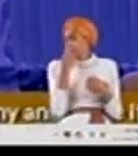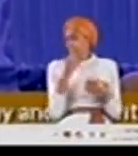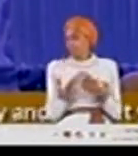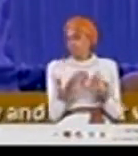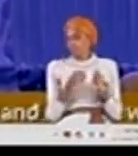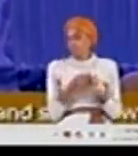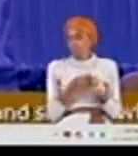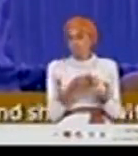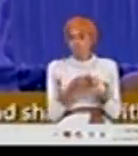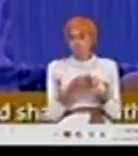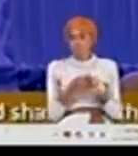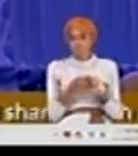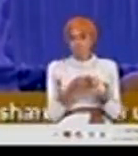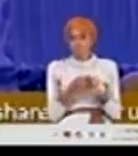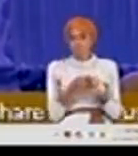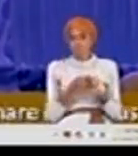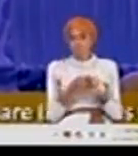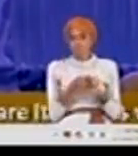light. And he has been having,